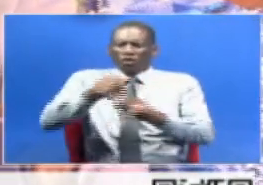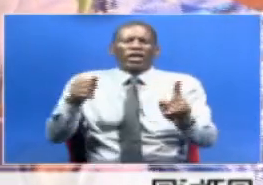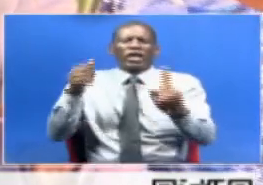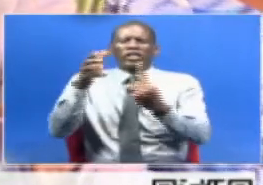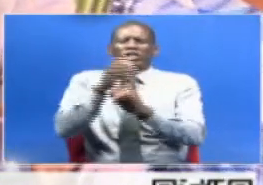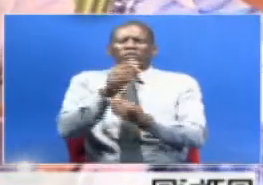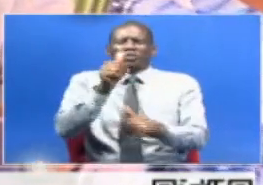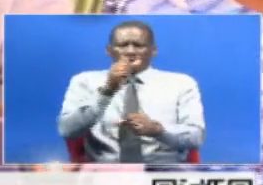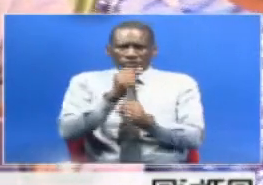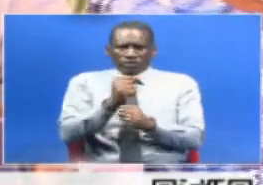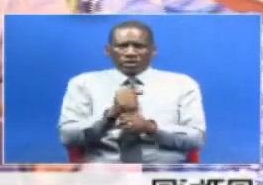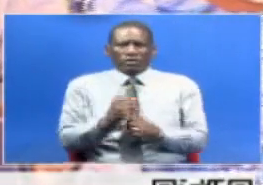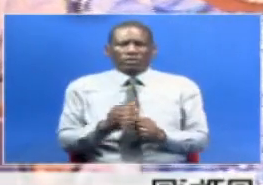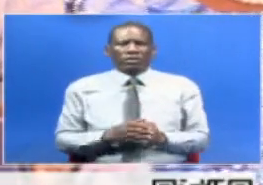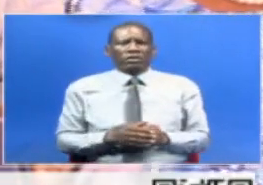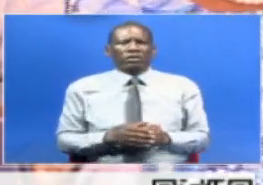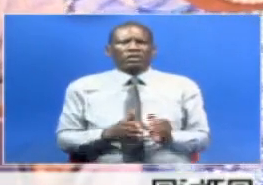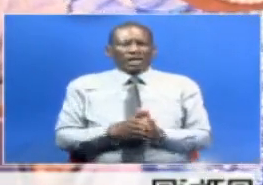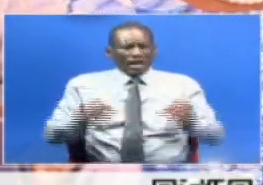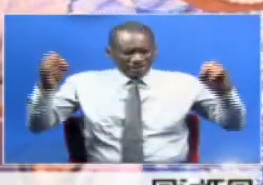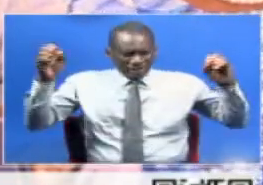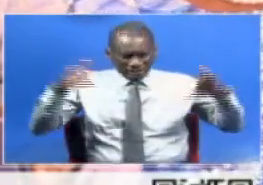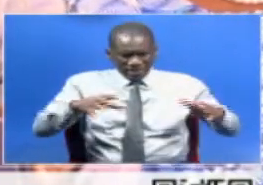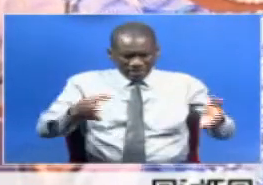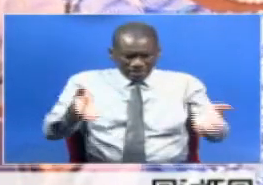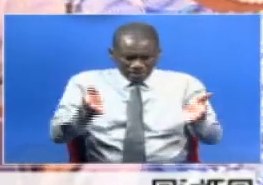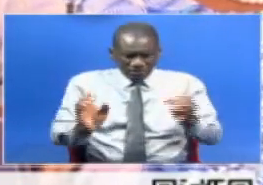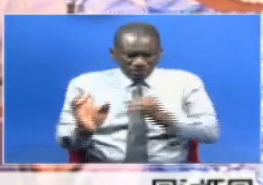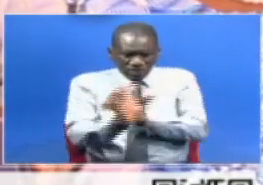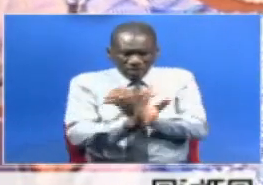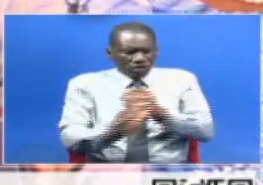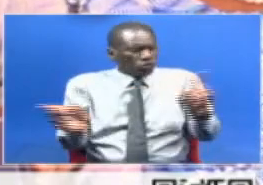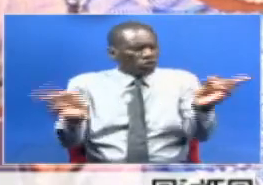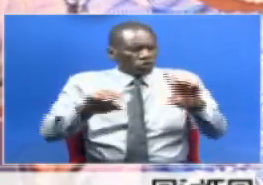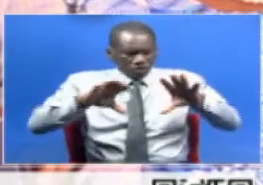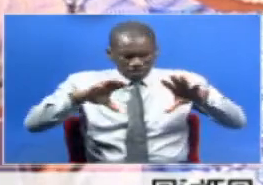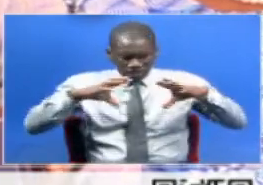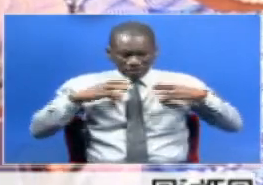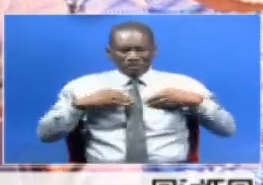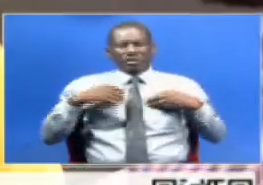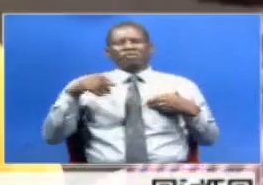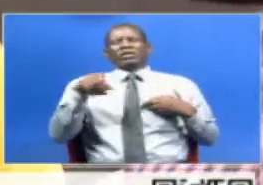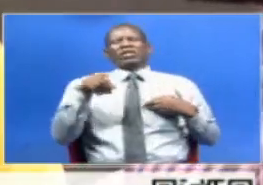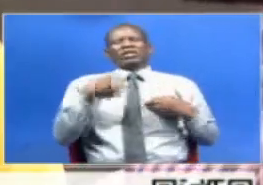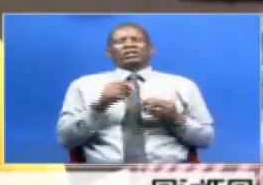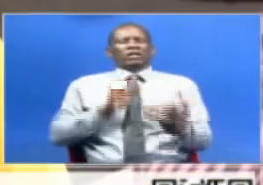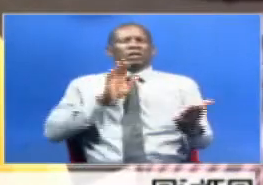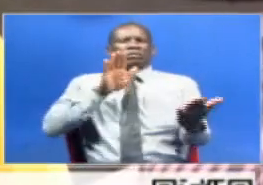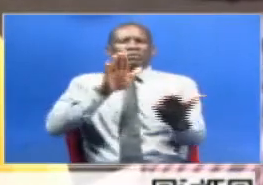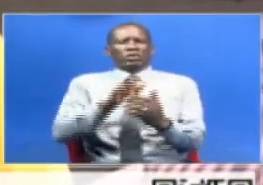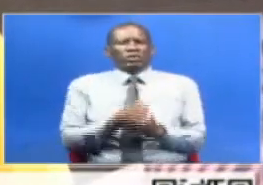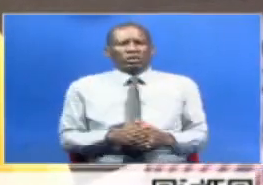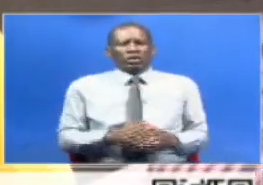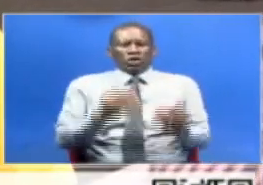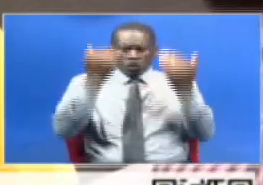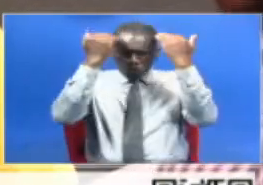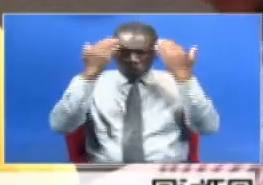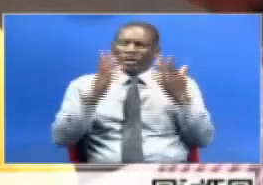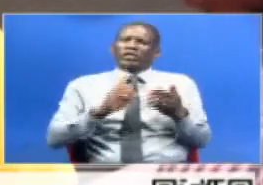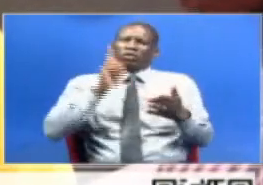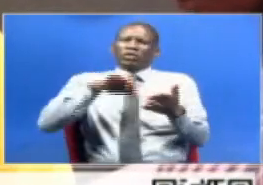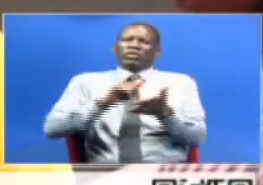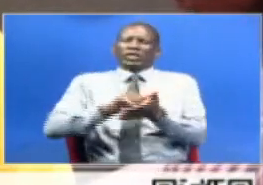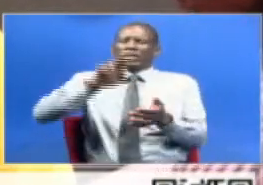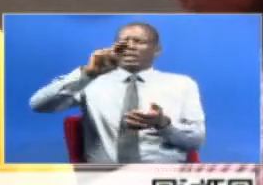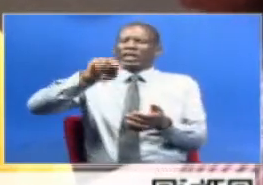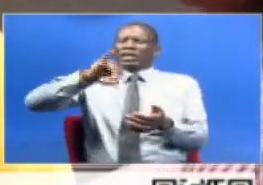have made, and clearly the country will not agree to this kind of approach. According to his lawyers, Njenga was taken